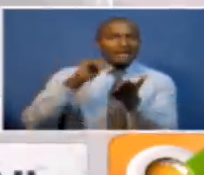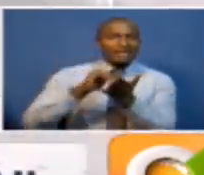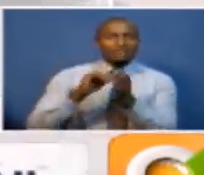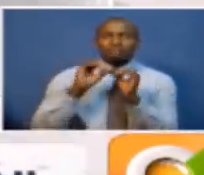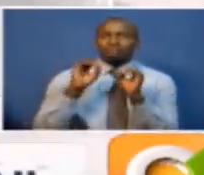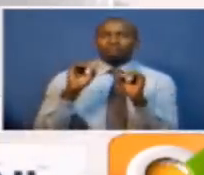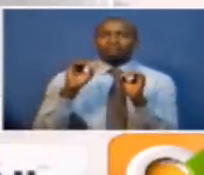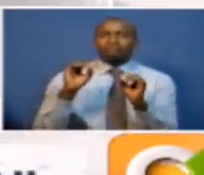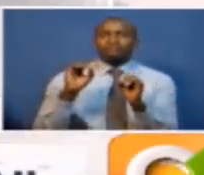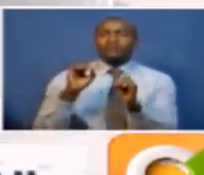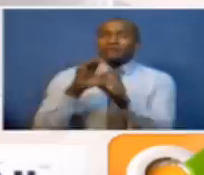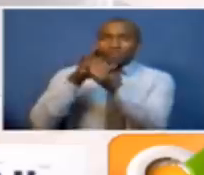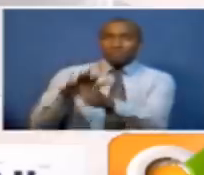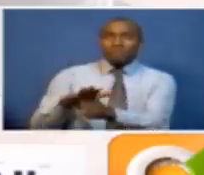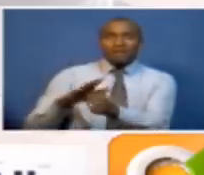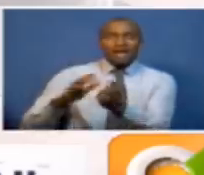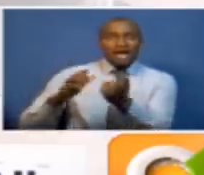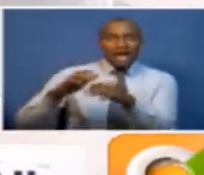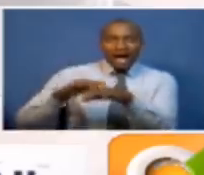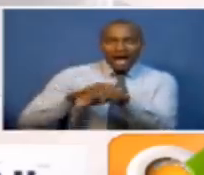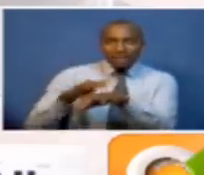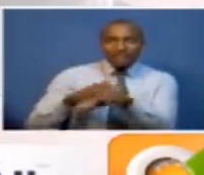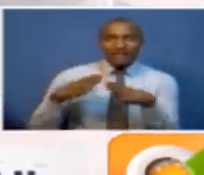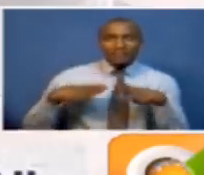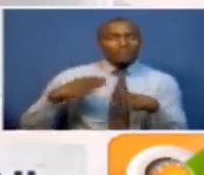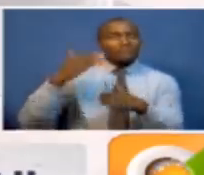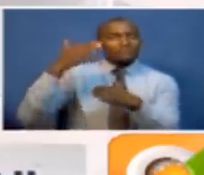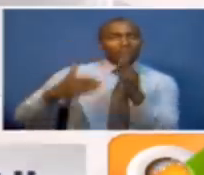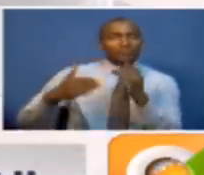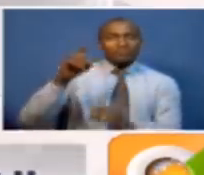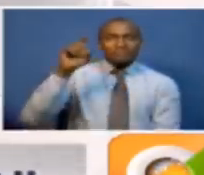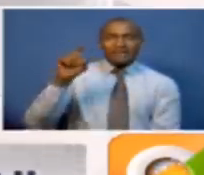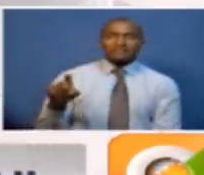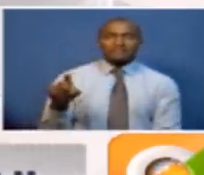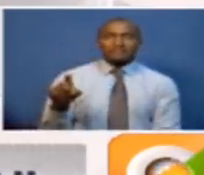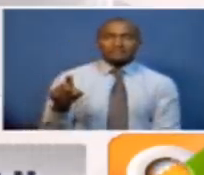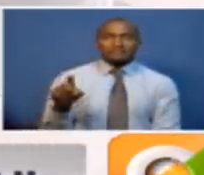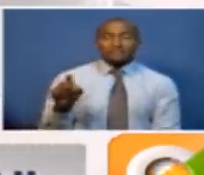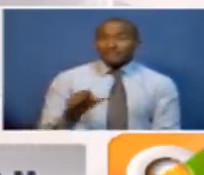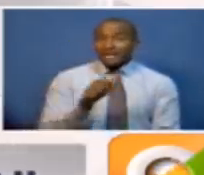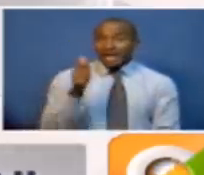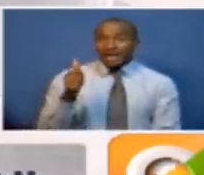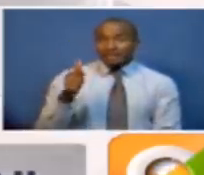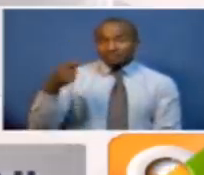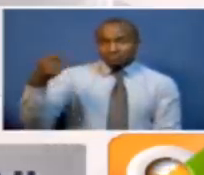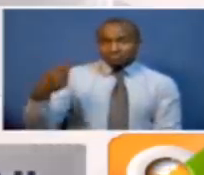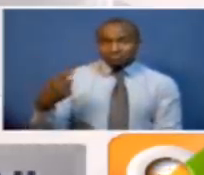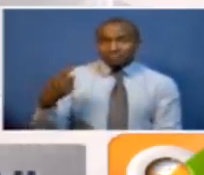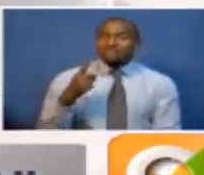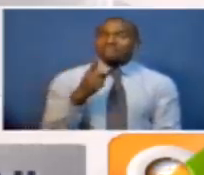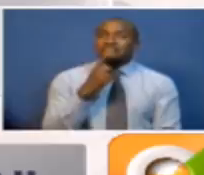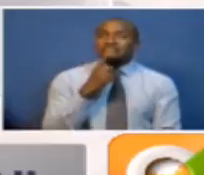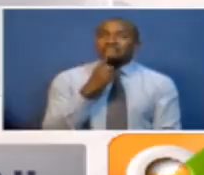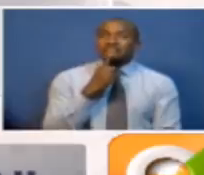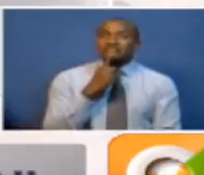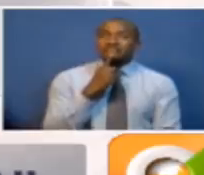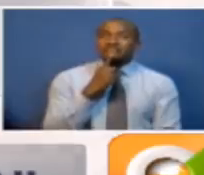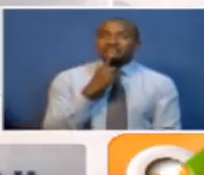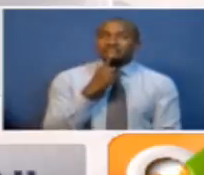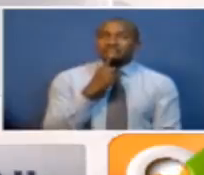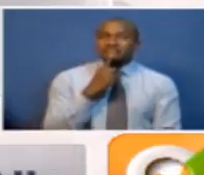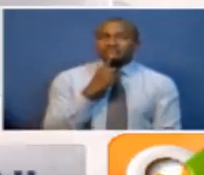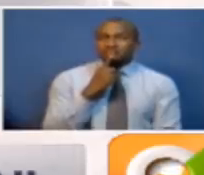supermarket. Racism should and must be treated with the contempt it deserves." Another one here from Mary Jabulana, who says, "Rima